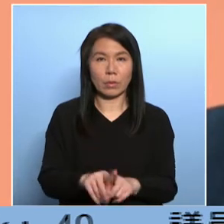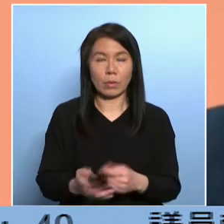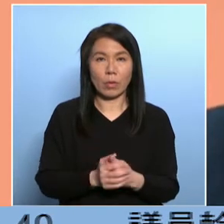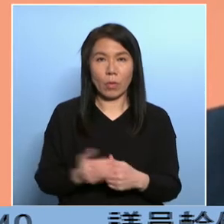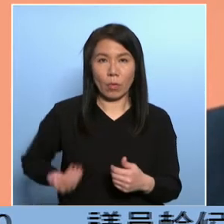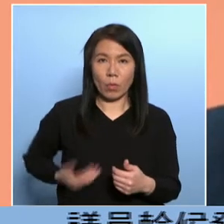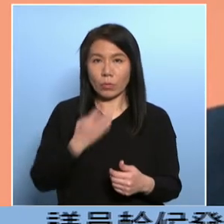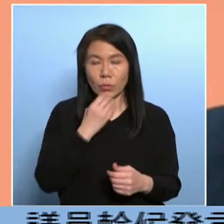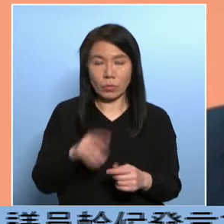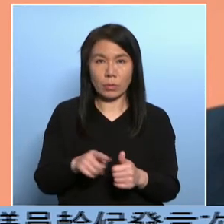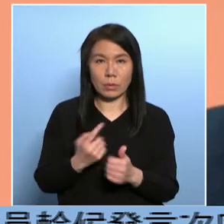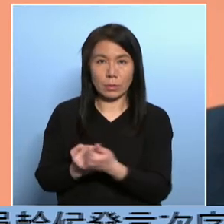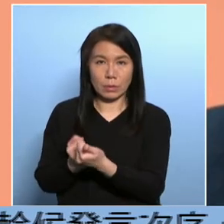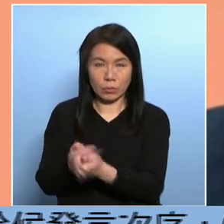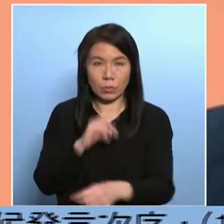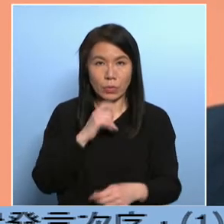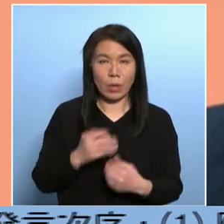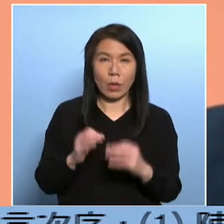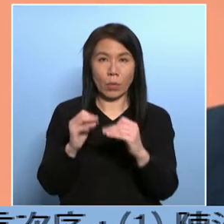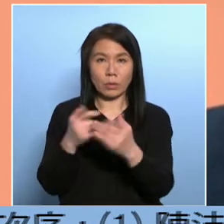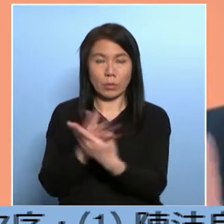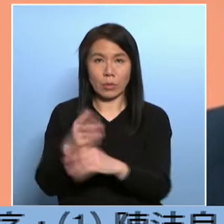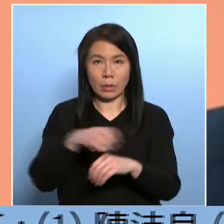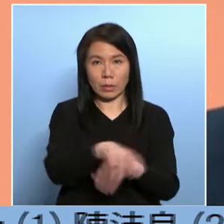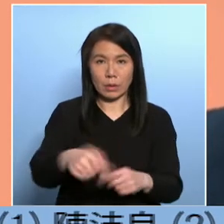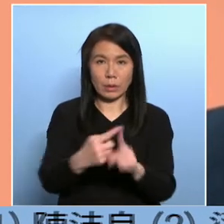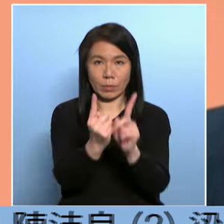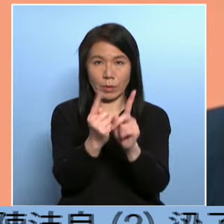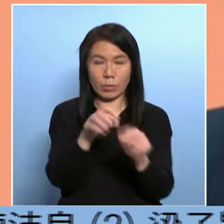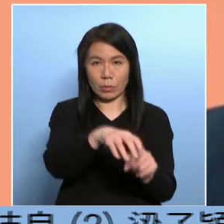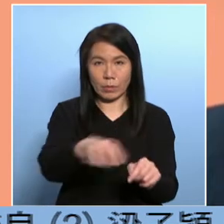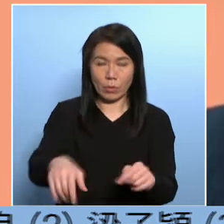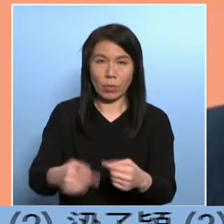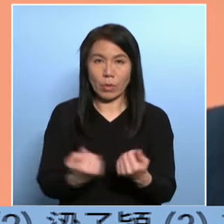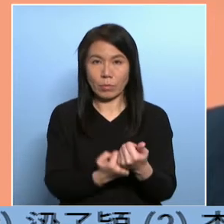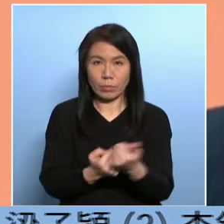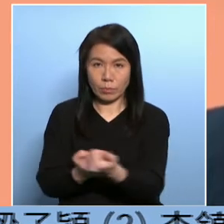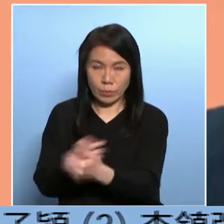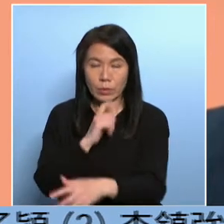all 18 districts. Well, on the 21st of June in Guangzhou,